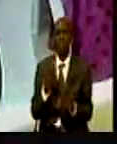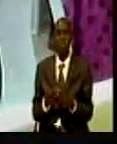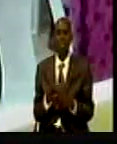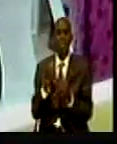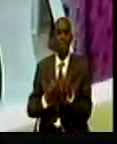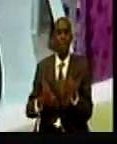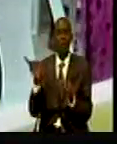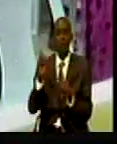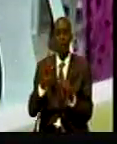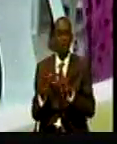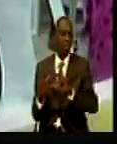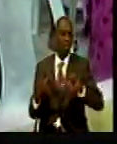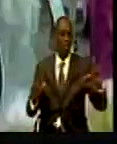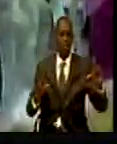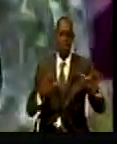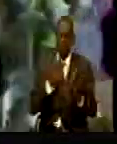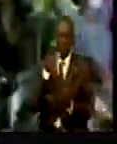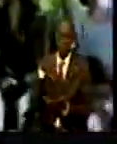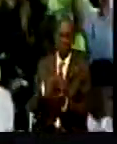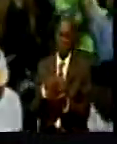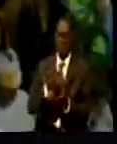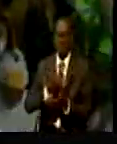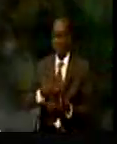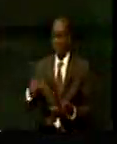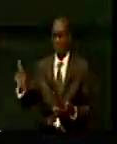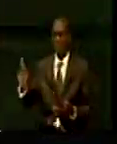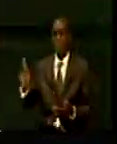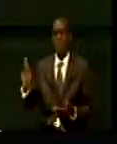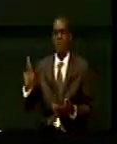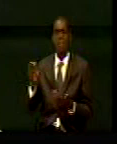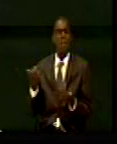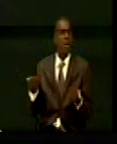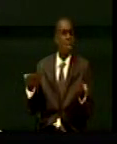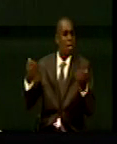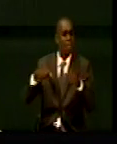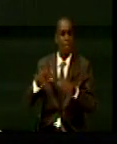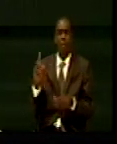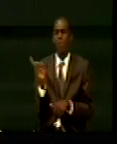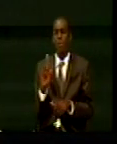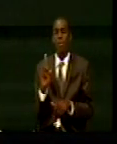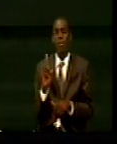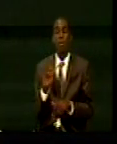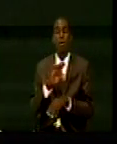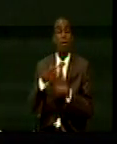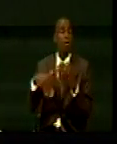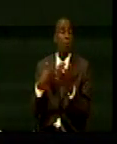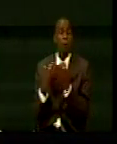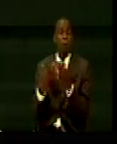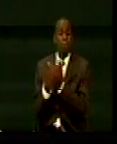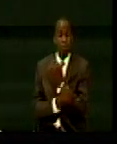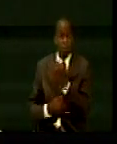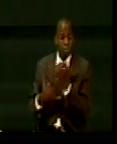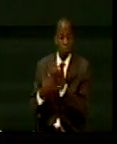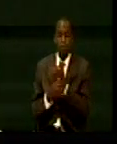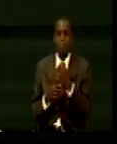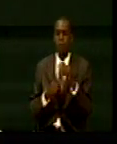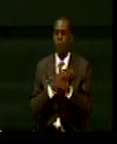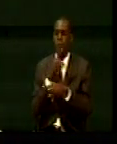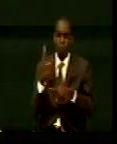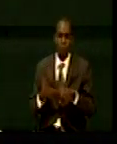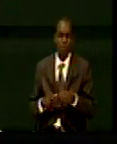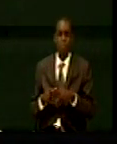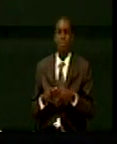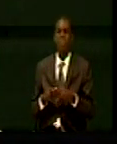left, center, right, anywhere, all countries, nations, continents, I